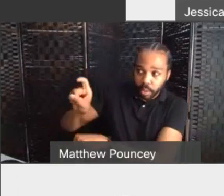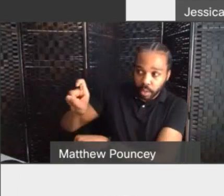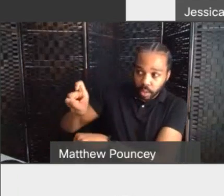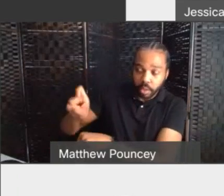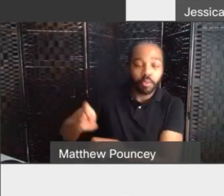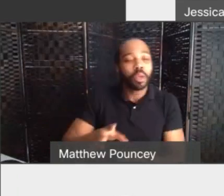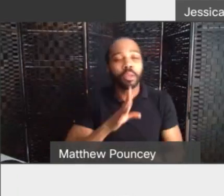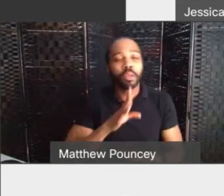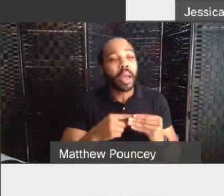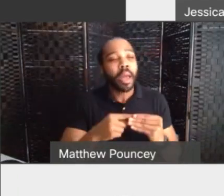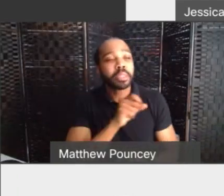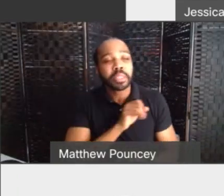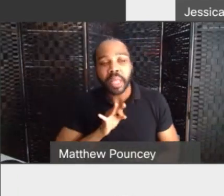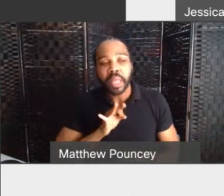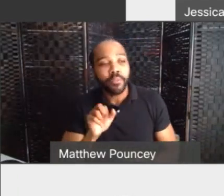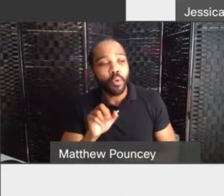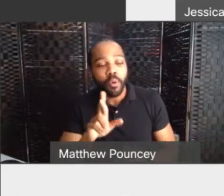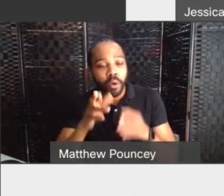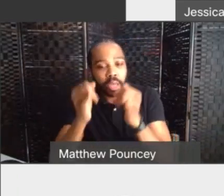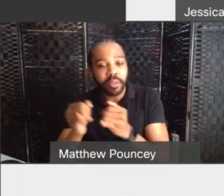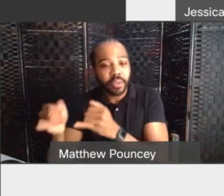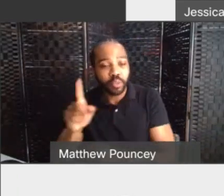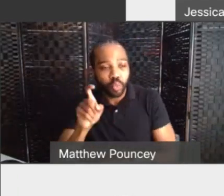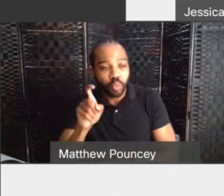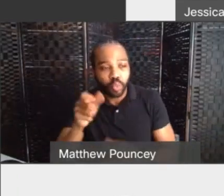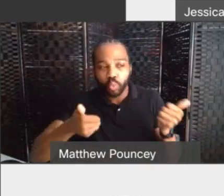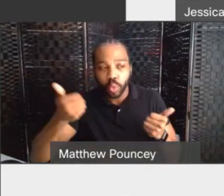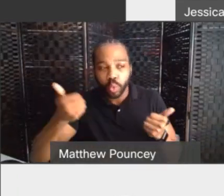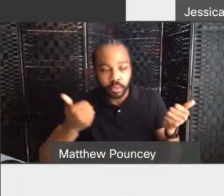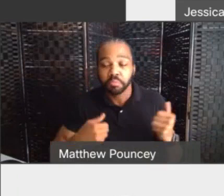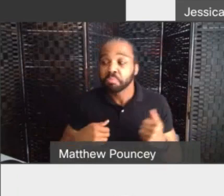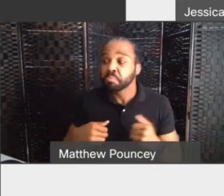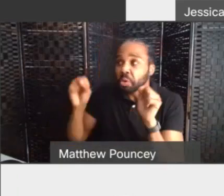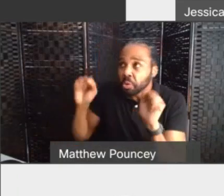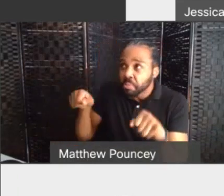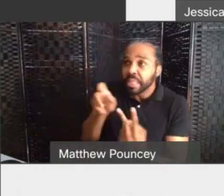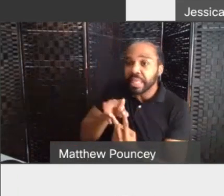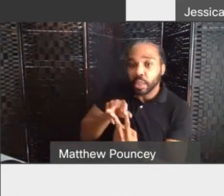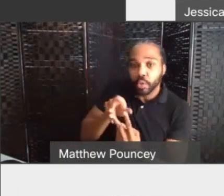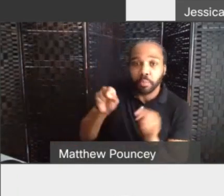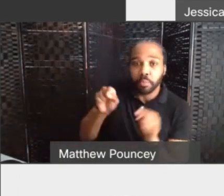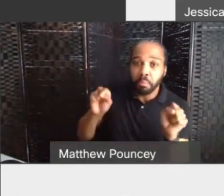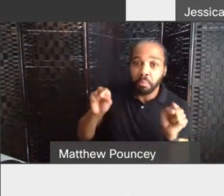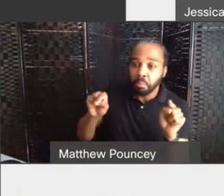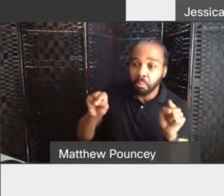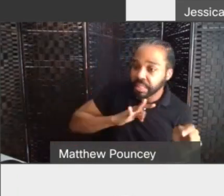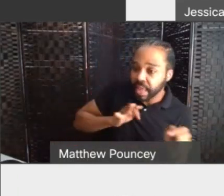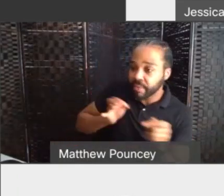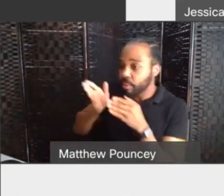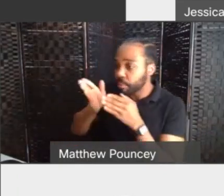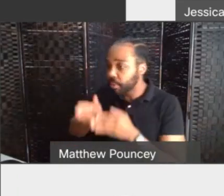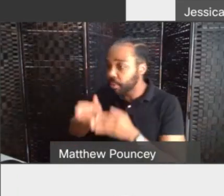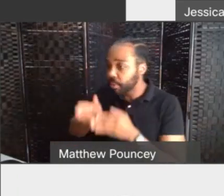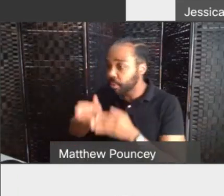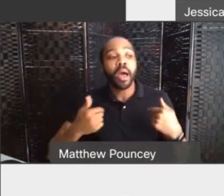talking about individuals? It sounds to me, so it could be either, and I don't know. So I'll say if